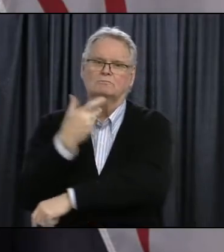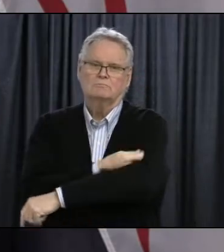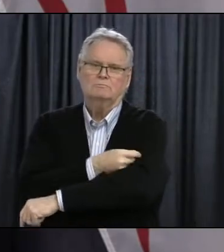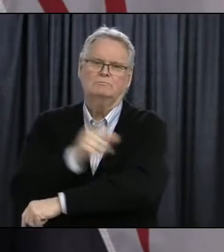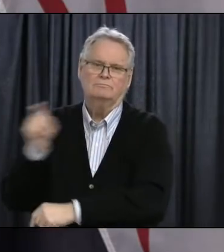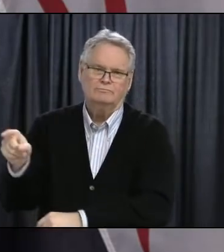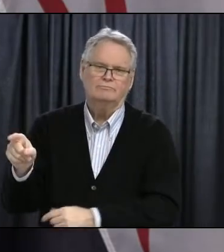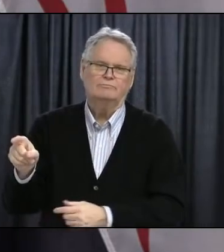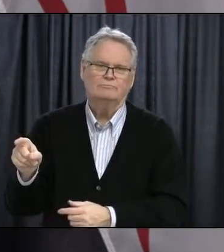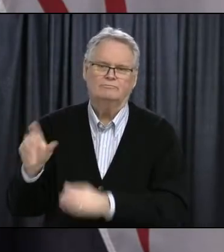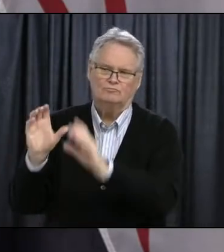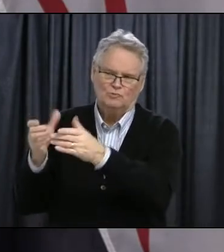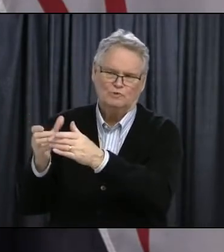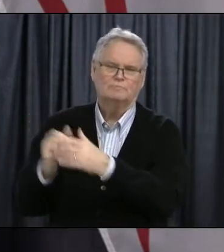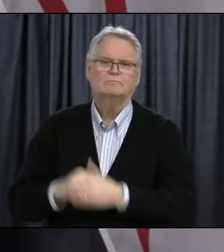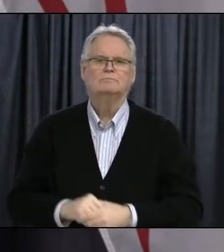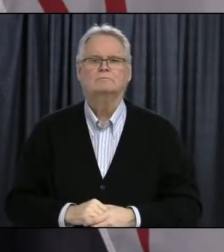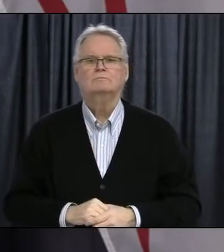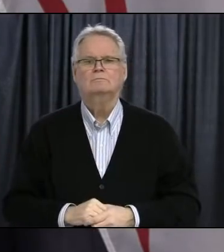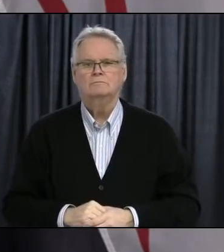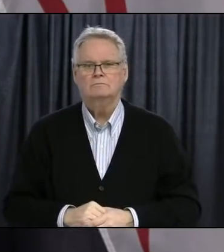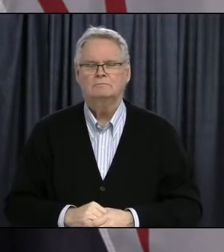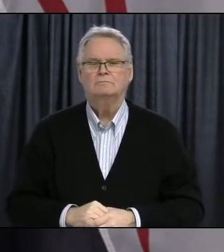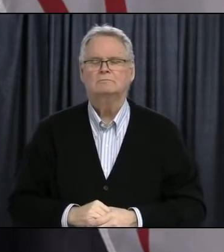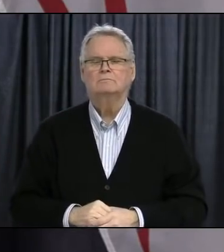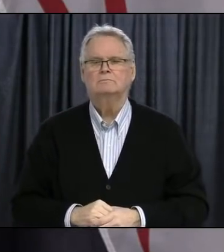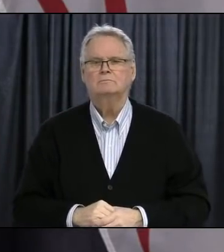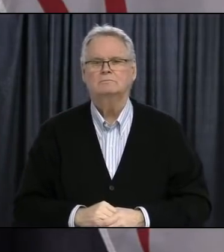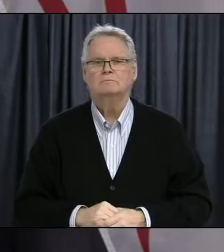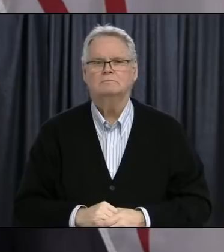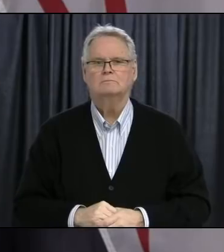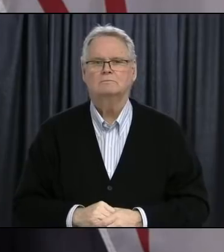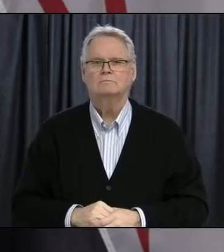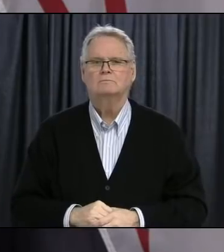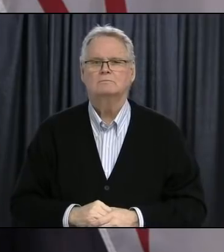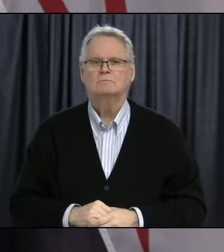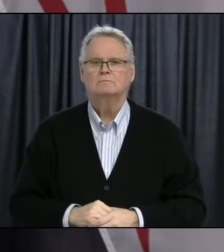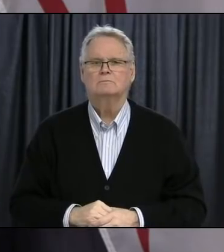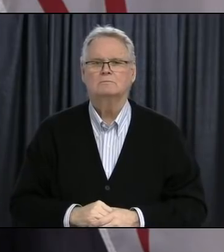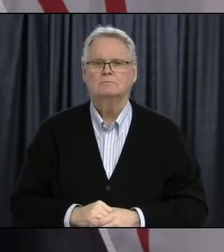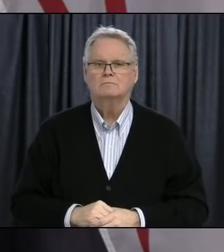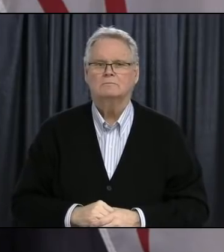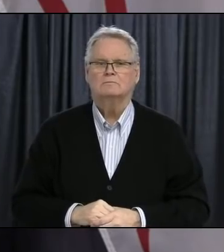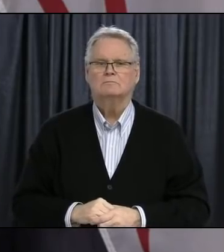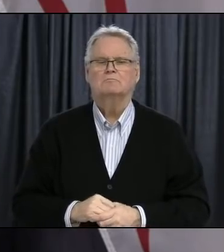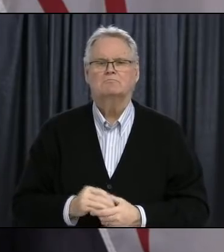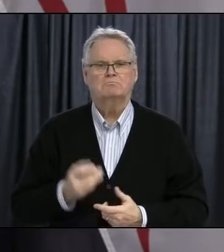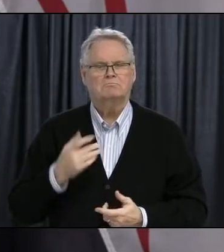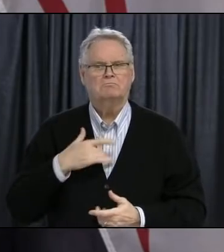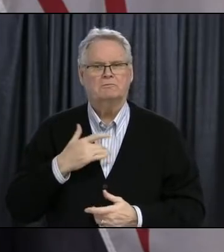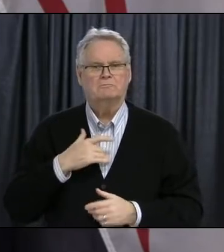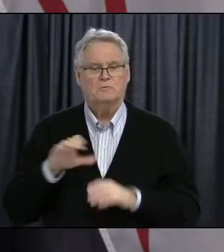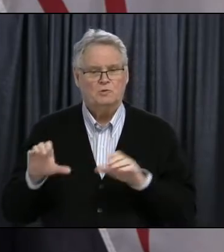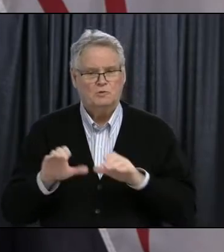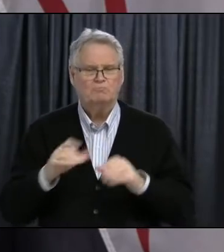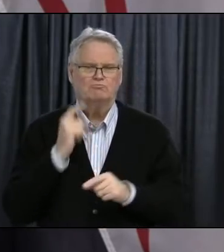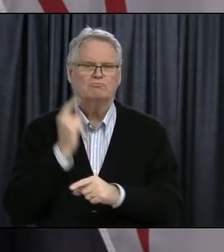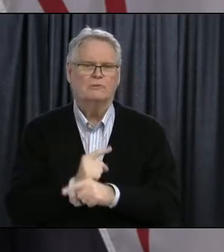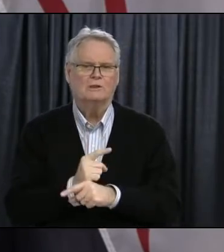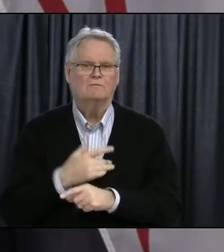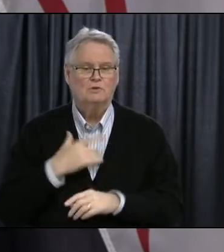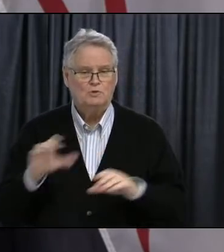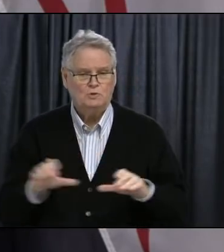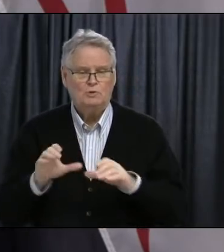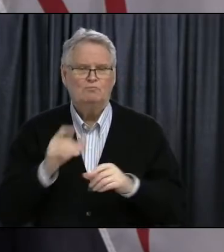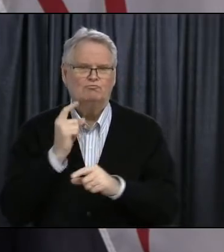from the vaccine seemed to be a good strategy to reduce our overall risk. We are still learning about the effect of the vaccine